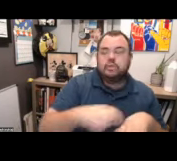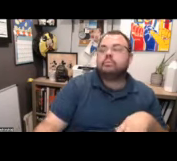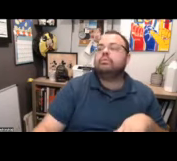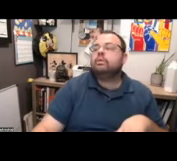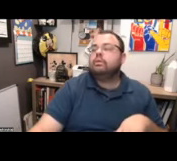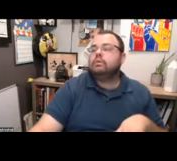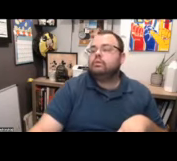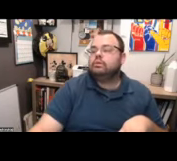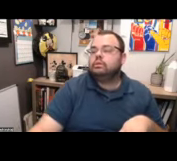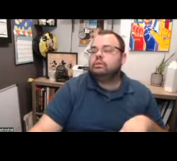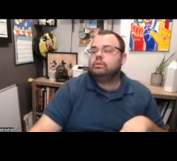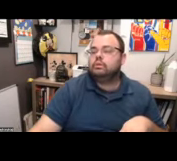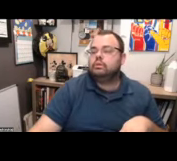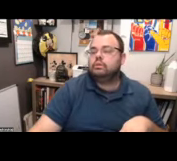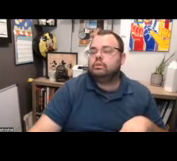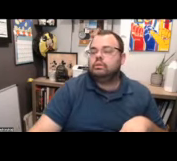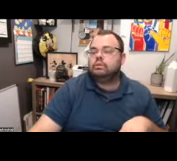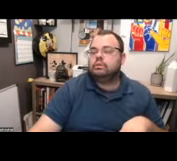Almost all Okay, of them. so